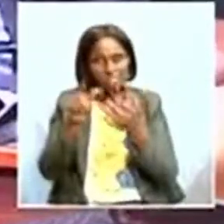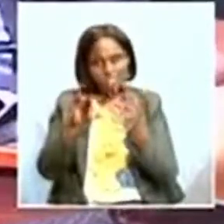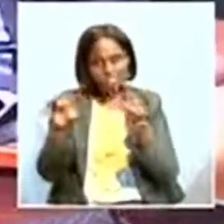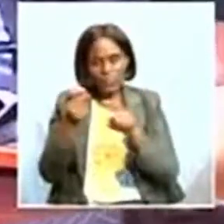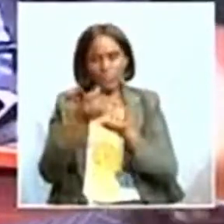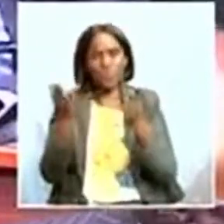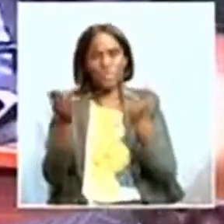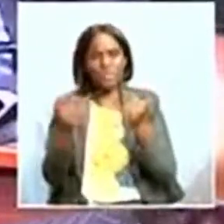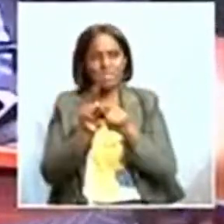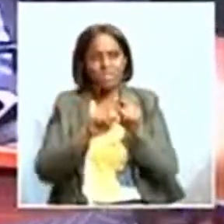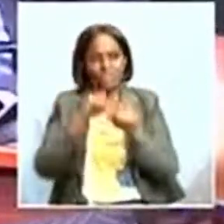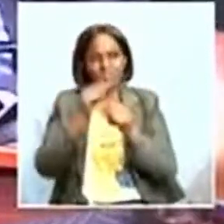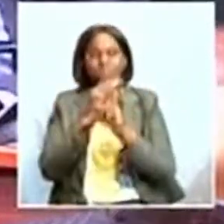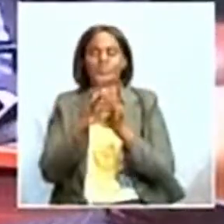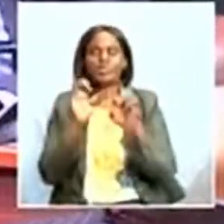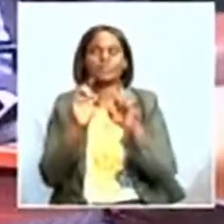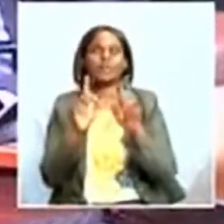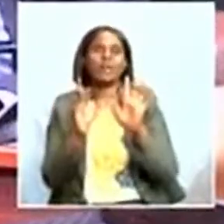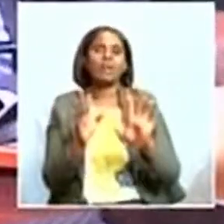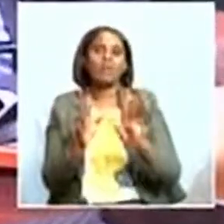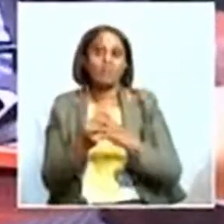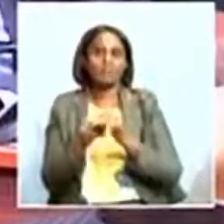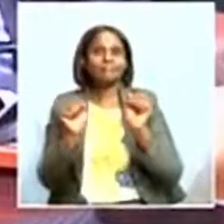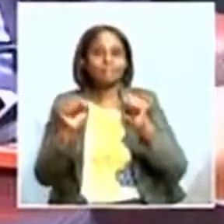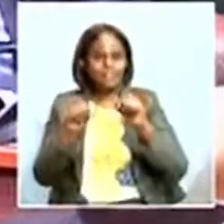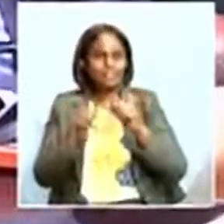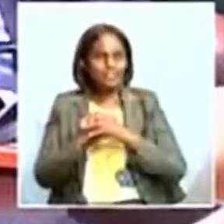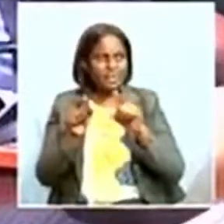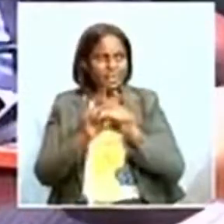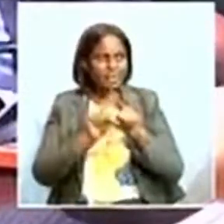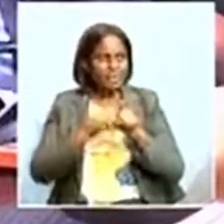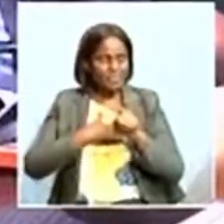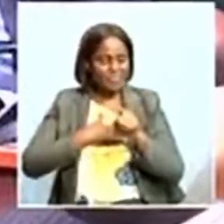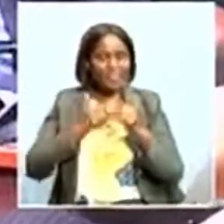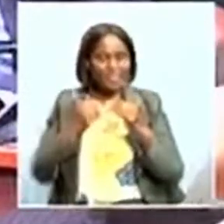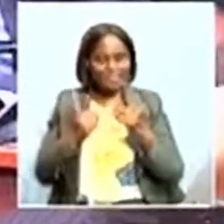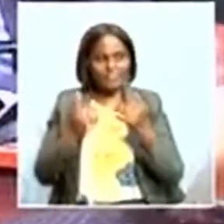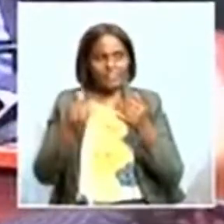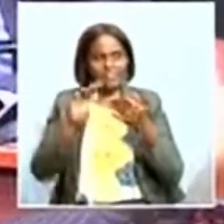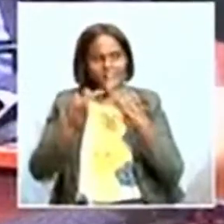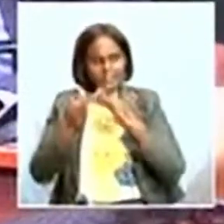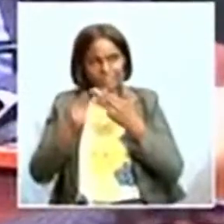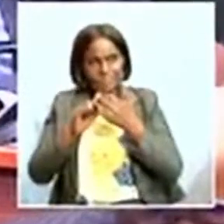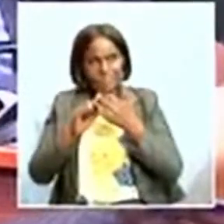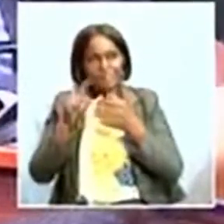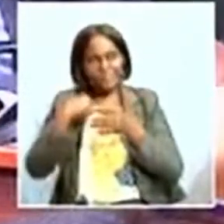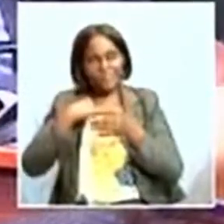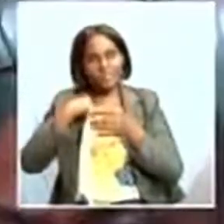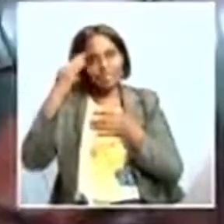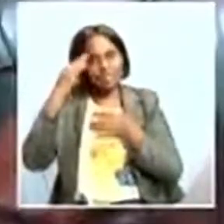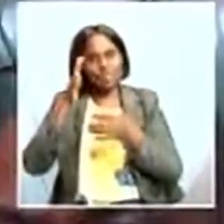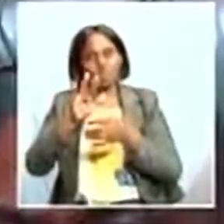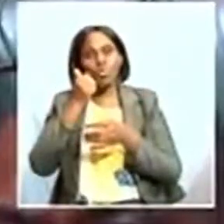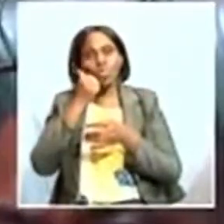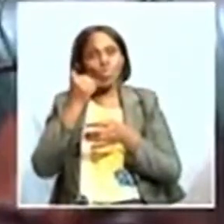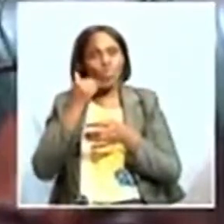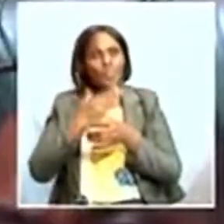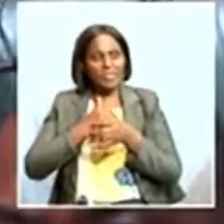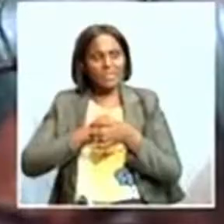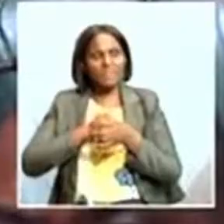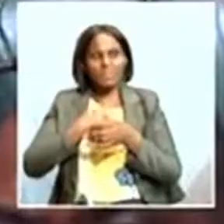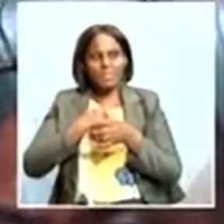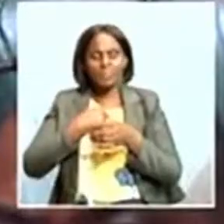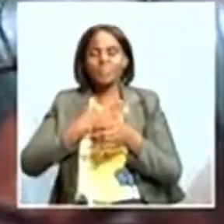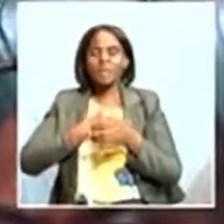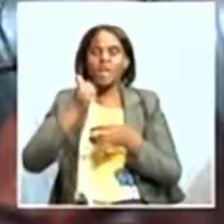from? It's because of free education. Huh? And my dear brother, please, I know where you come from. Huh? I come from there